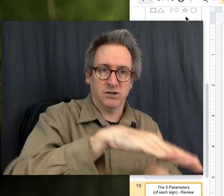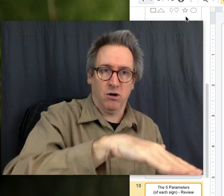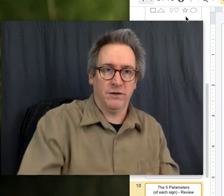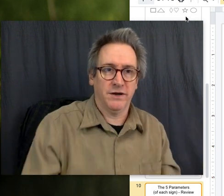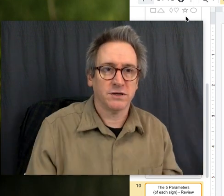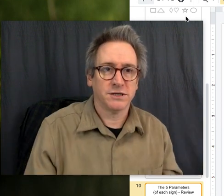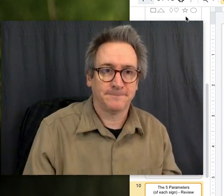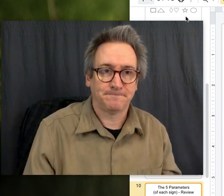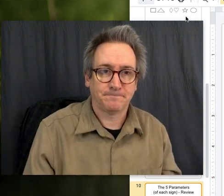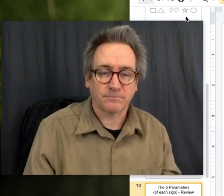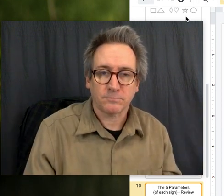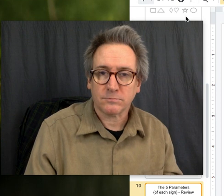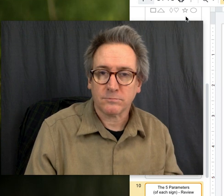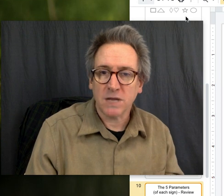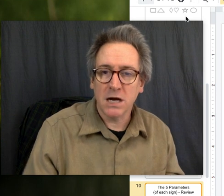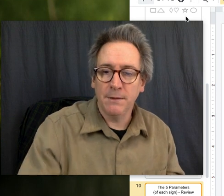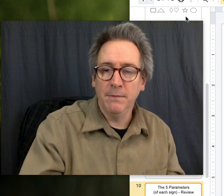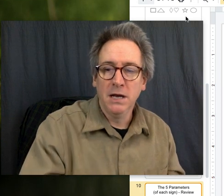is all the difference.